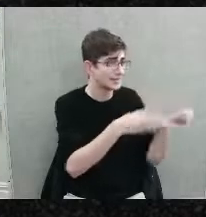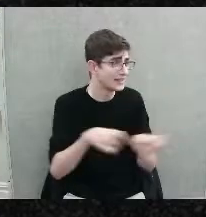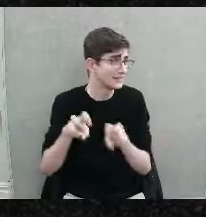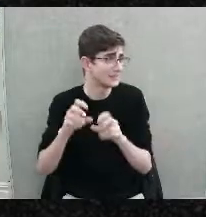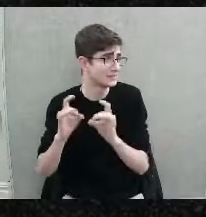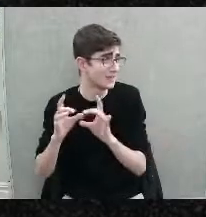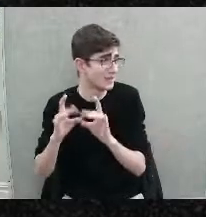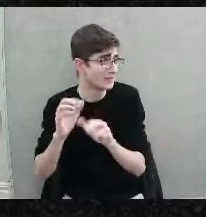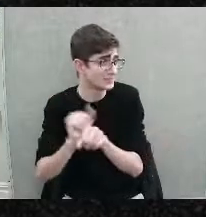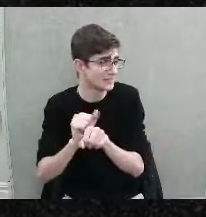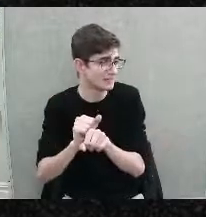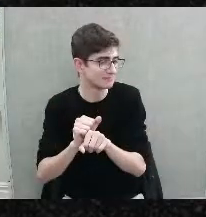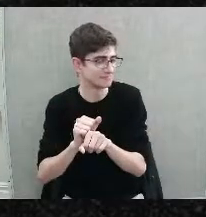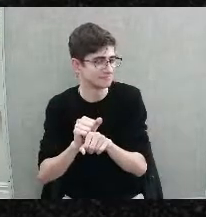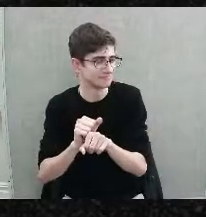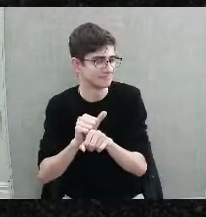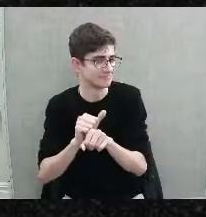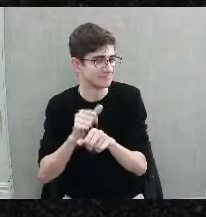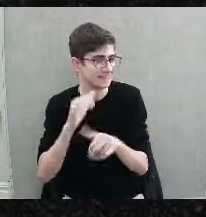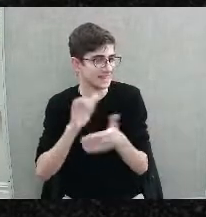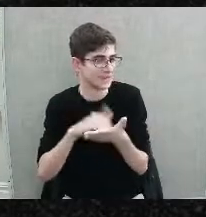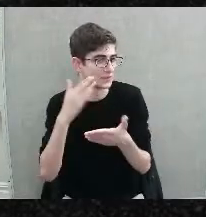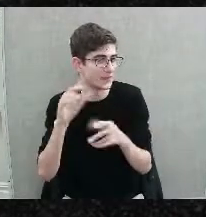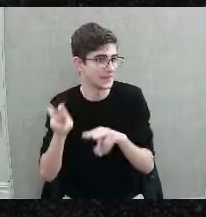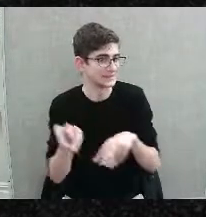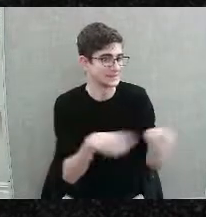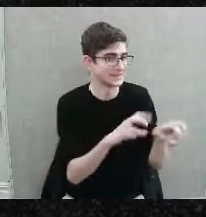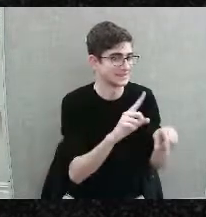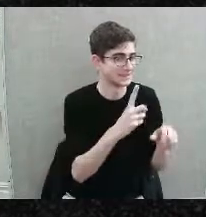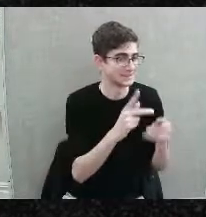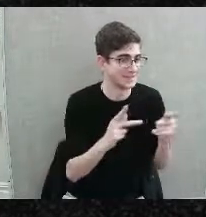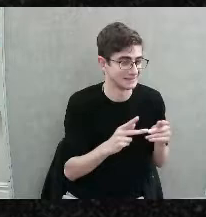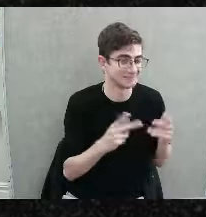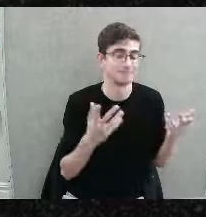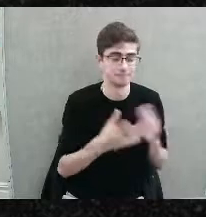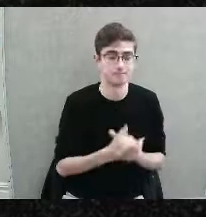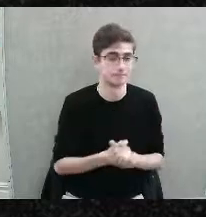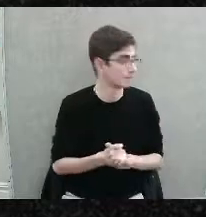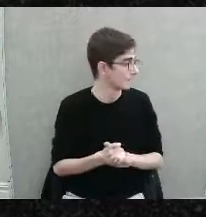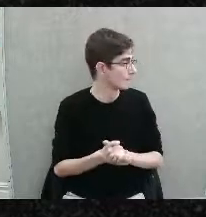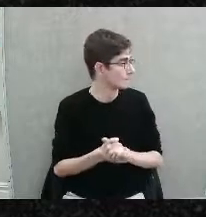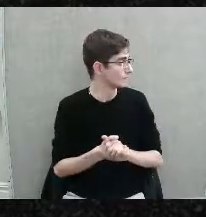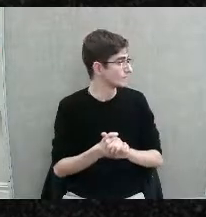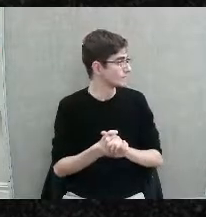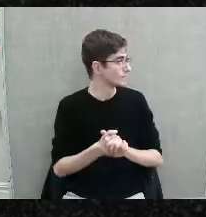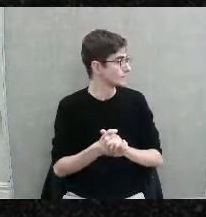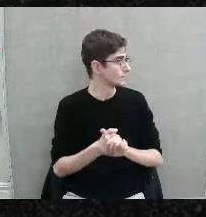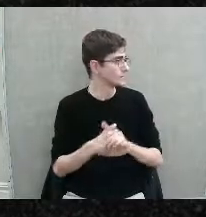see, of the book move through several of the paradoxes: vulnerability, the travels of trafficking, the ways in which